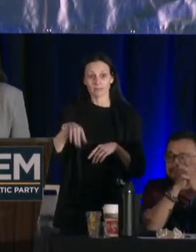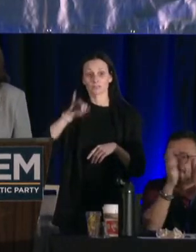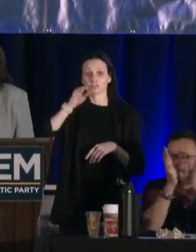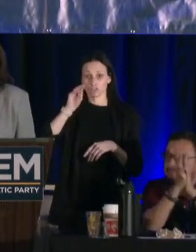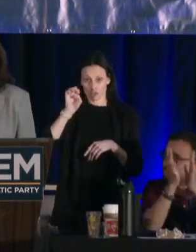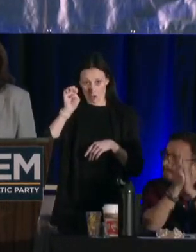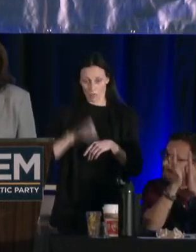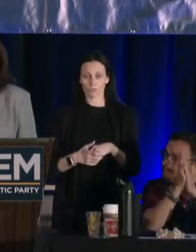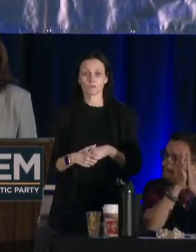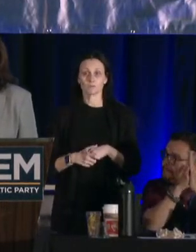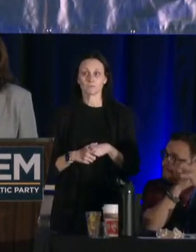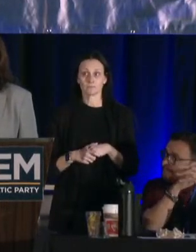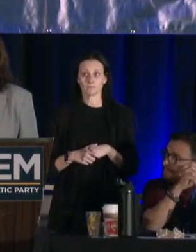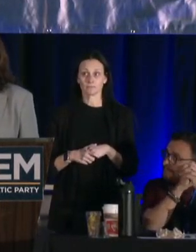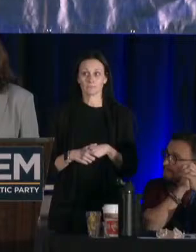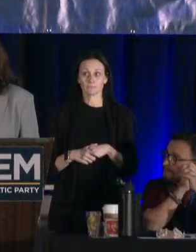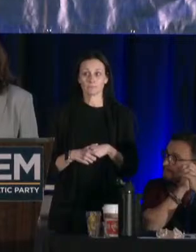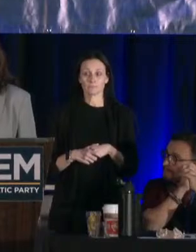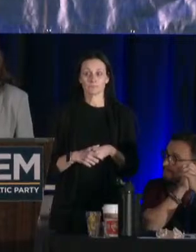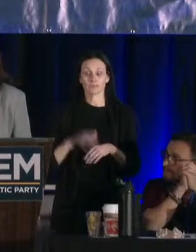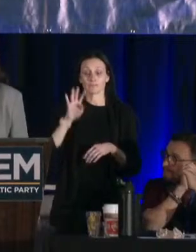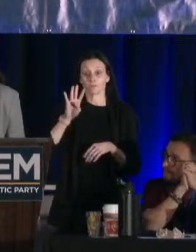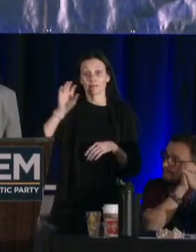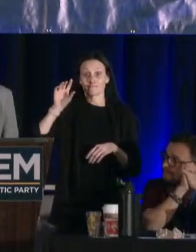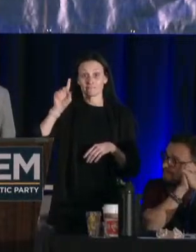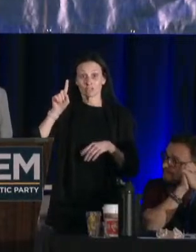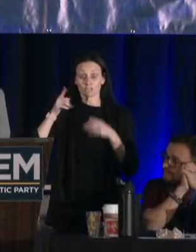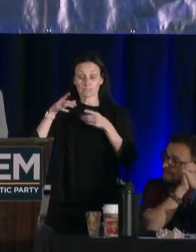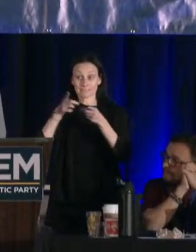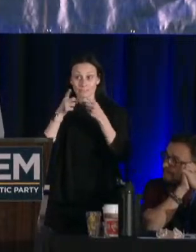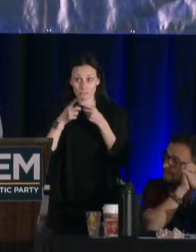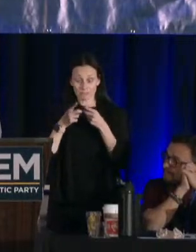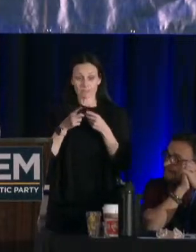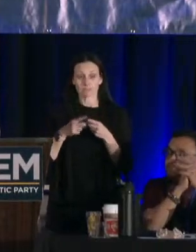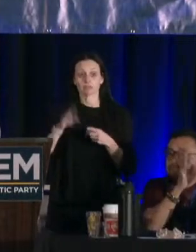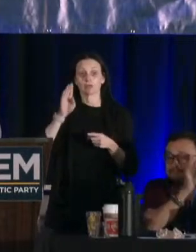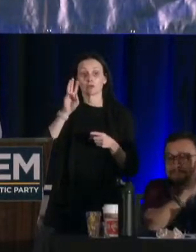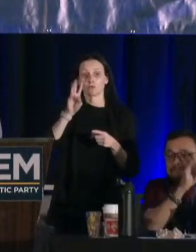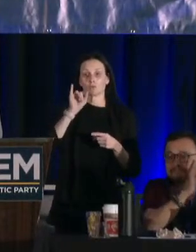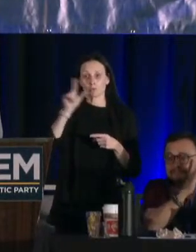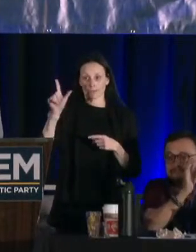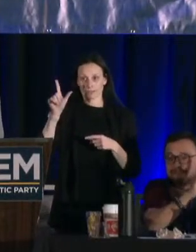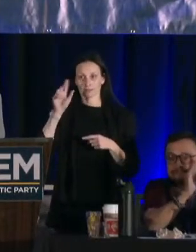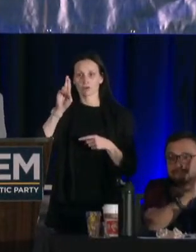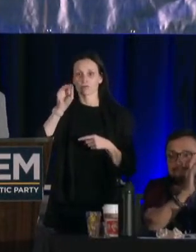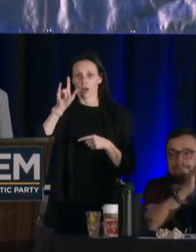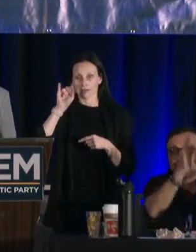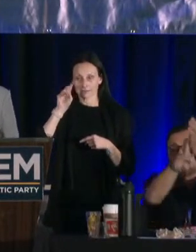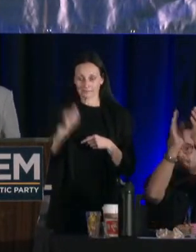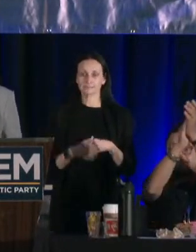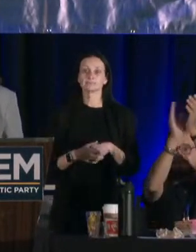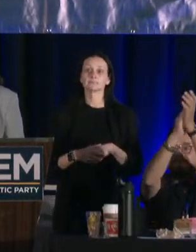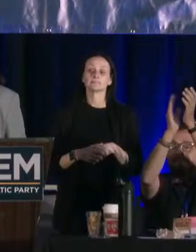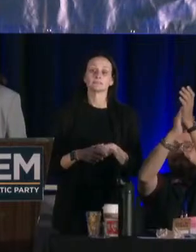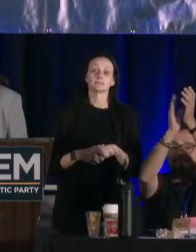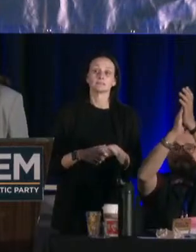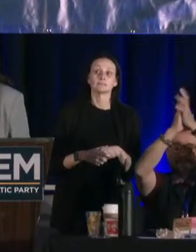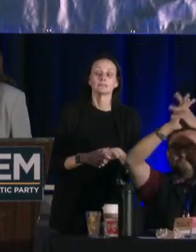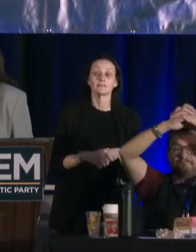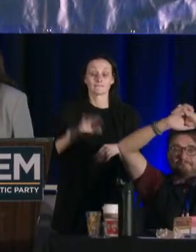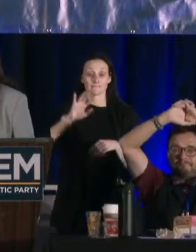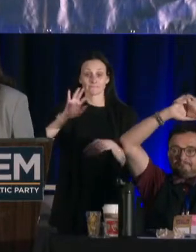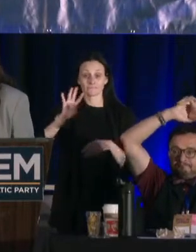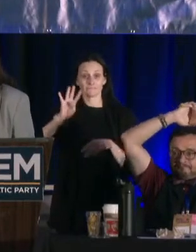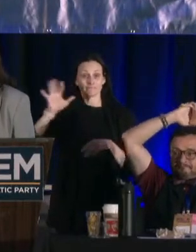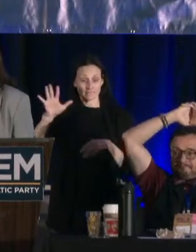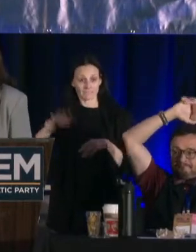Kerr. In the 41st, Will Rollins. And in the